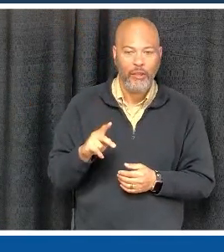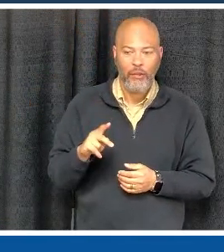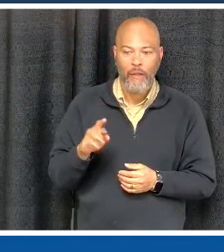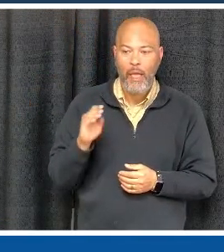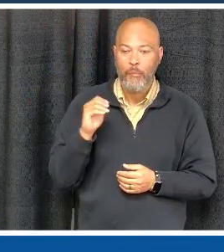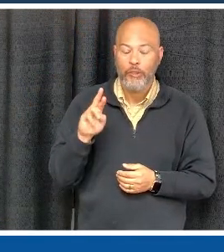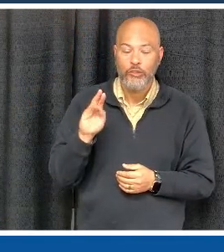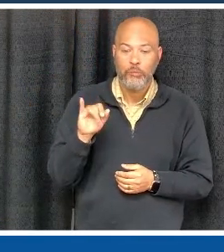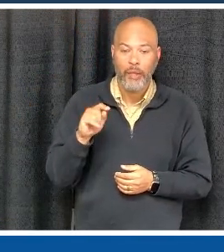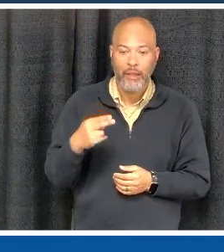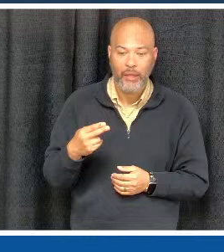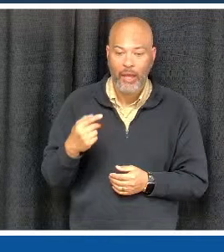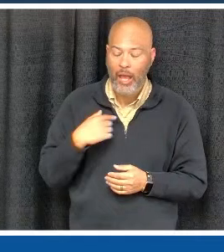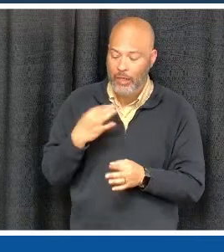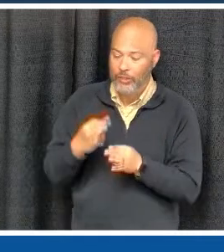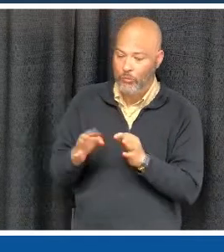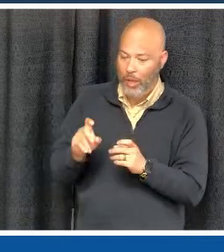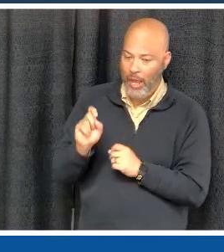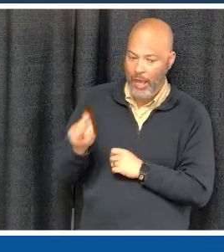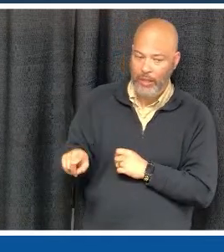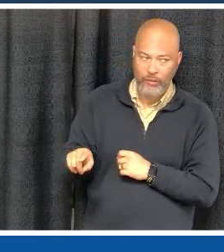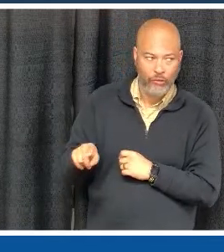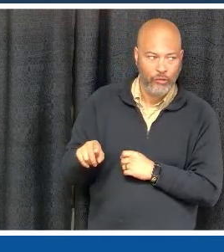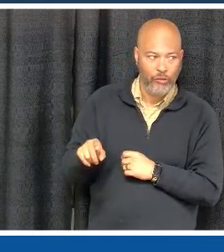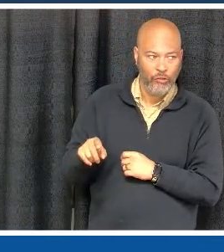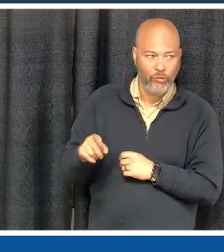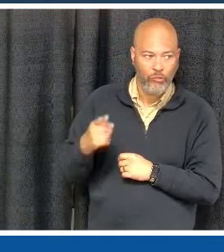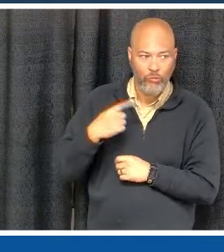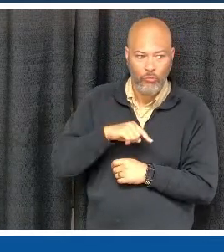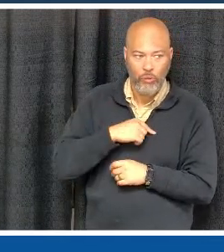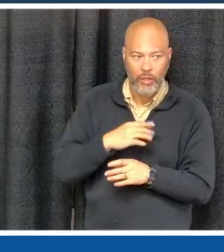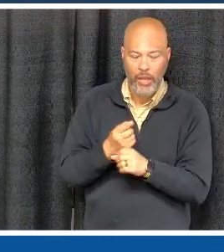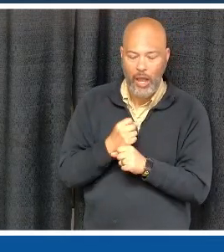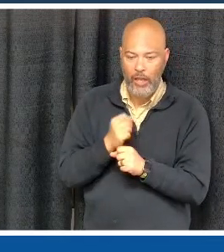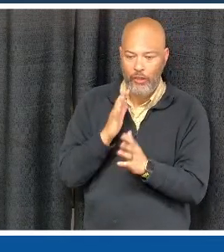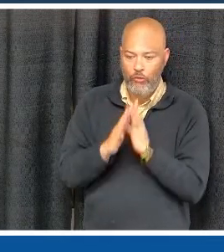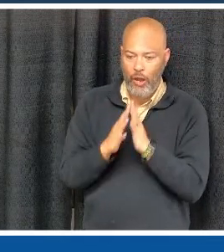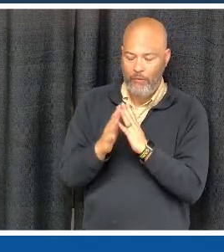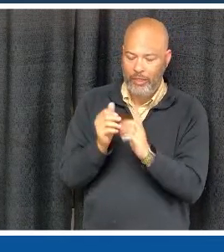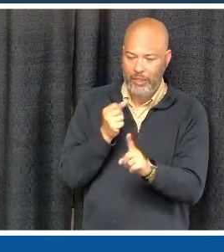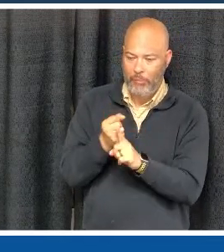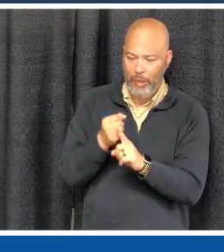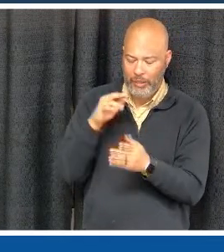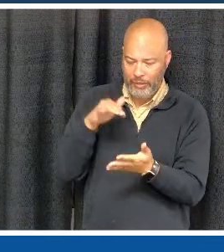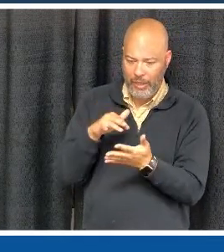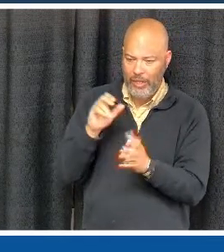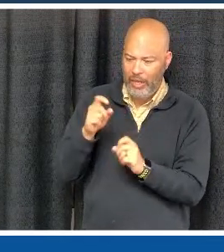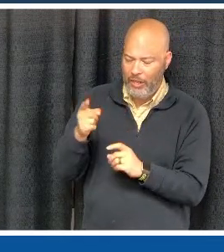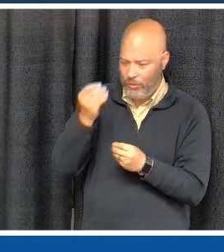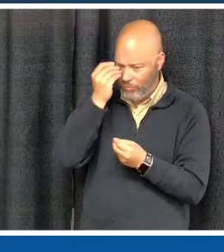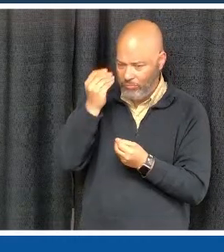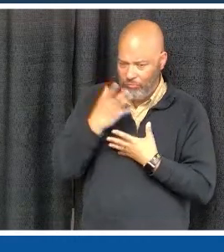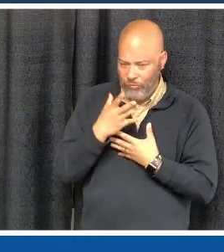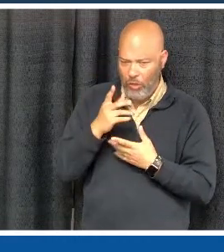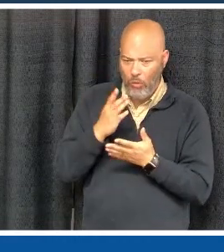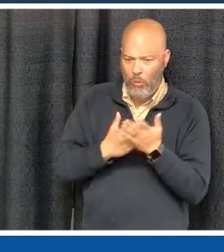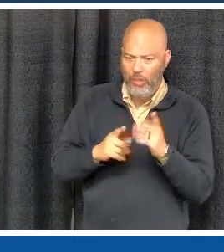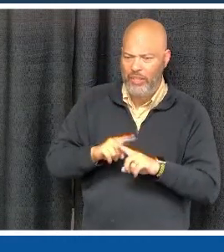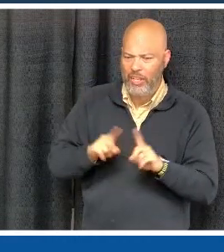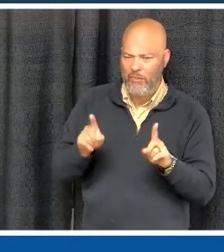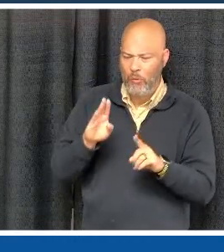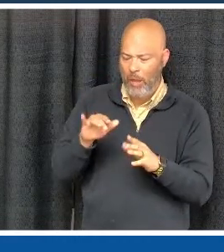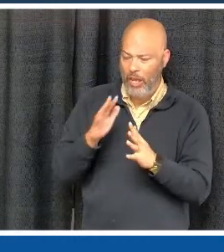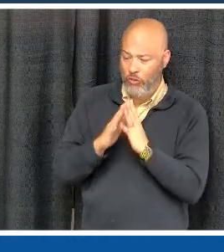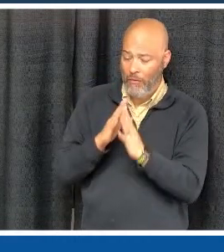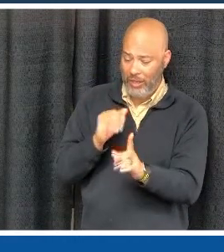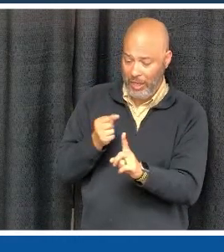Mr. Smith, I just wanted to ask you, of course, we received the traffic impact study. Can you talk a little bit about kind of the difference between a traffic